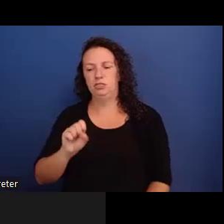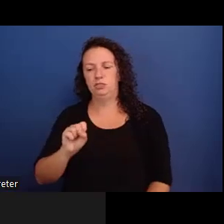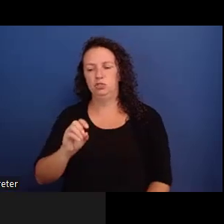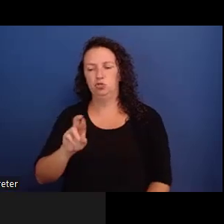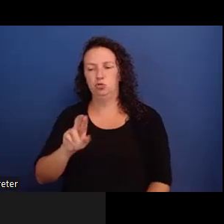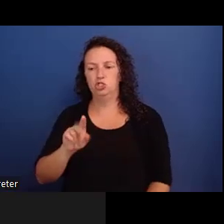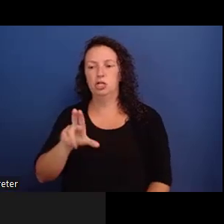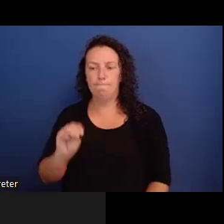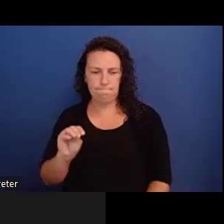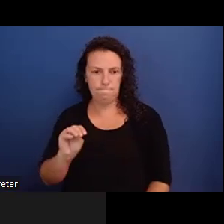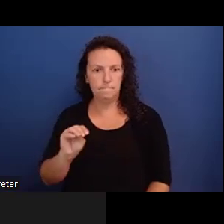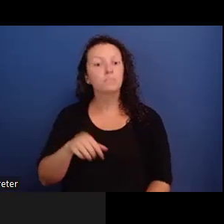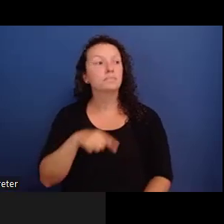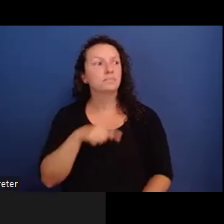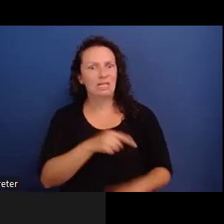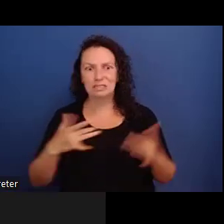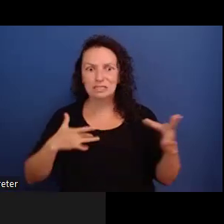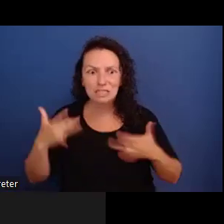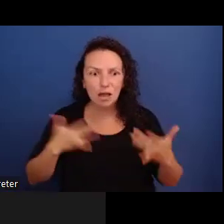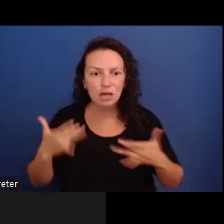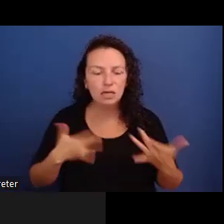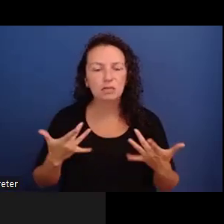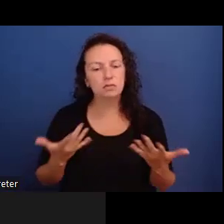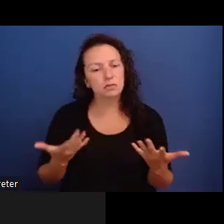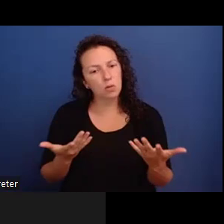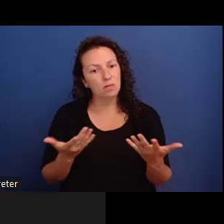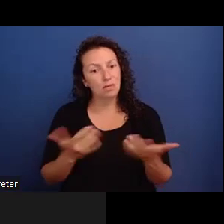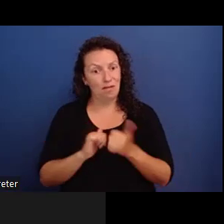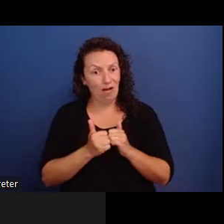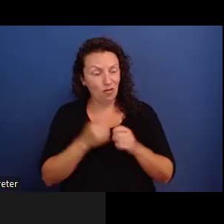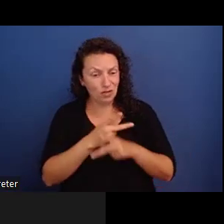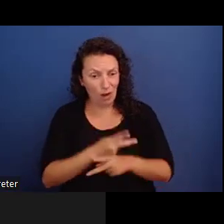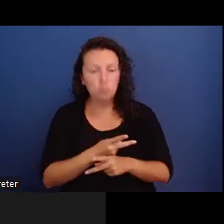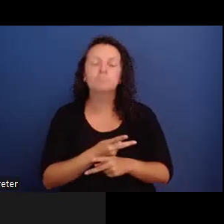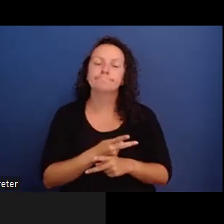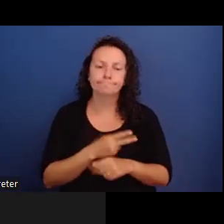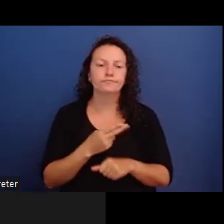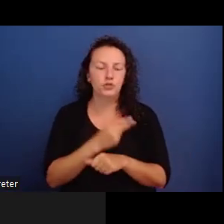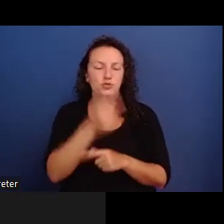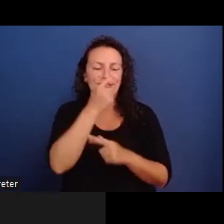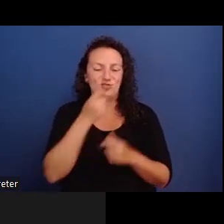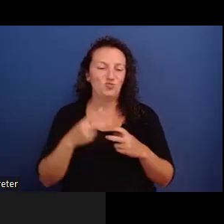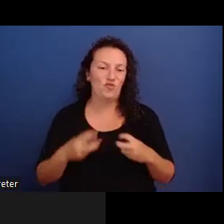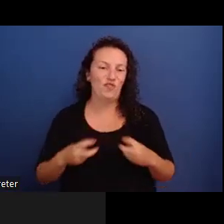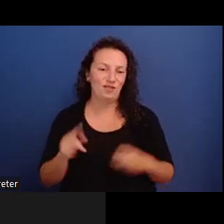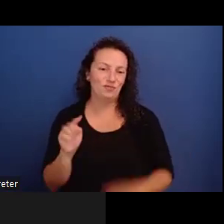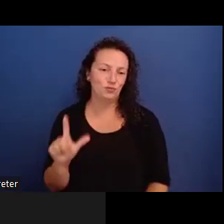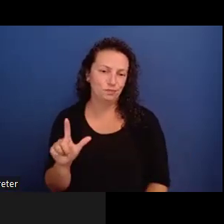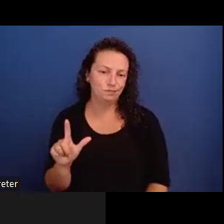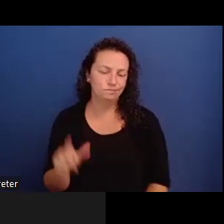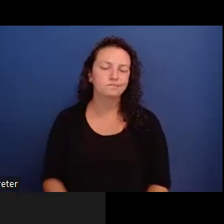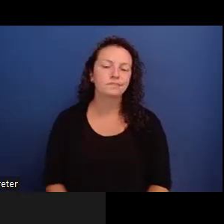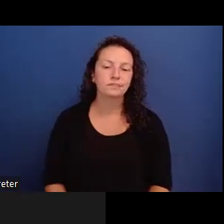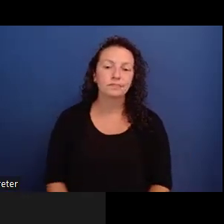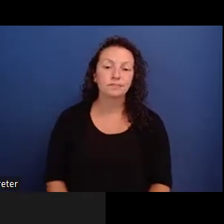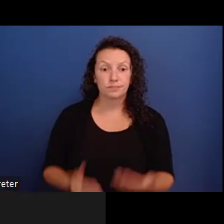excited. So this was really figured out by using the interest profiler. So what we can do is we